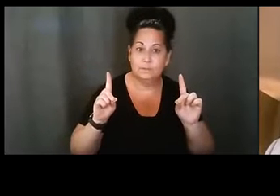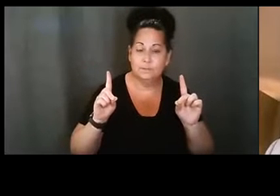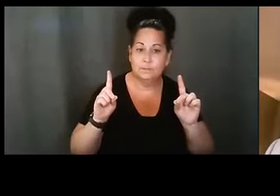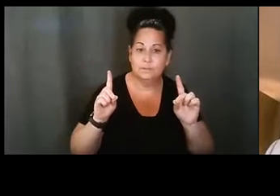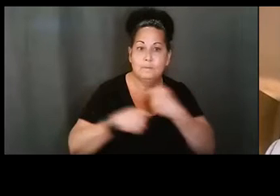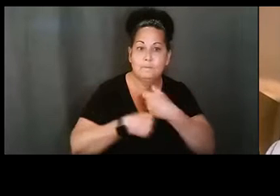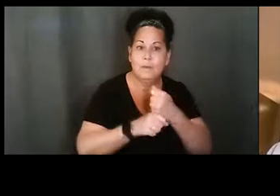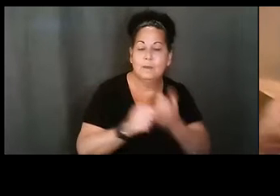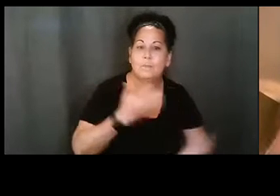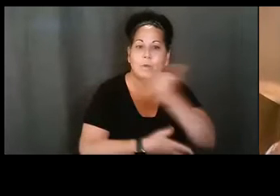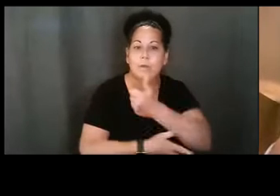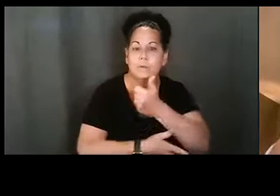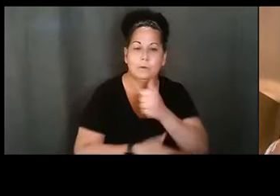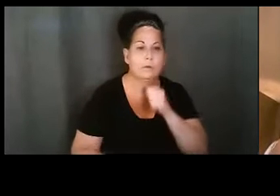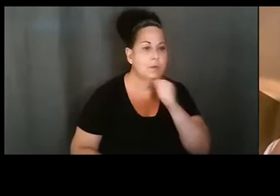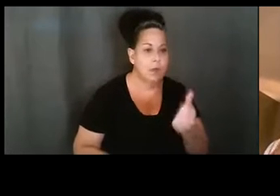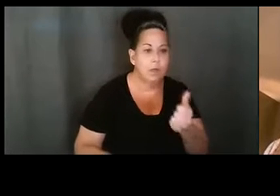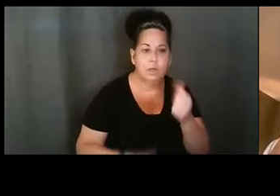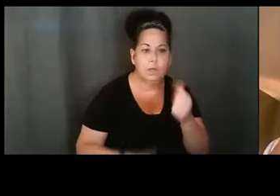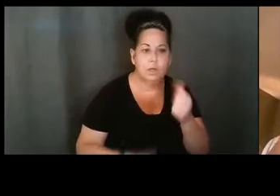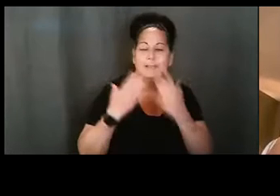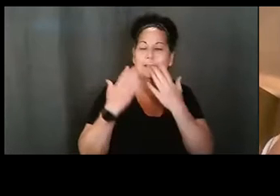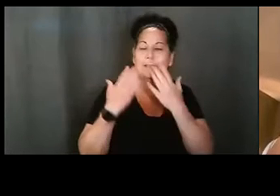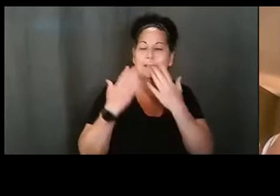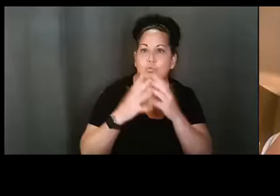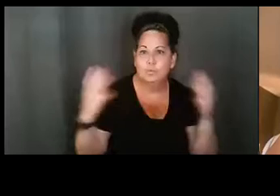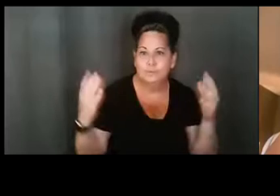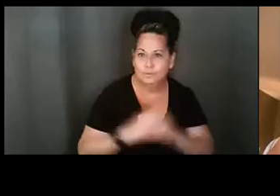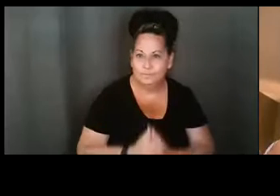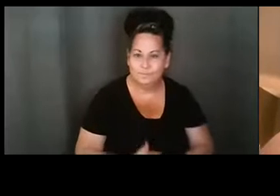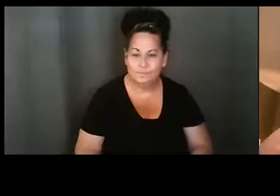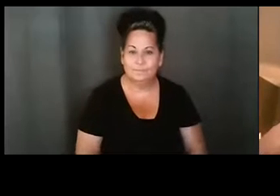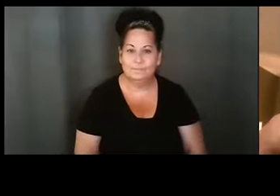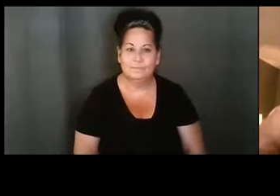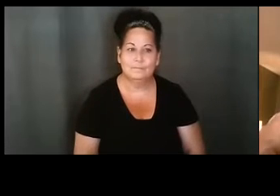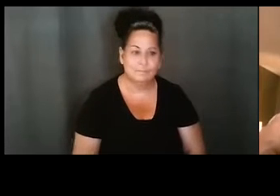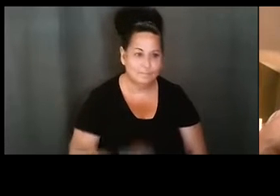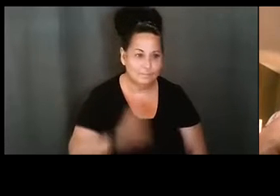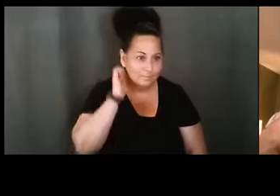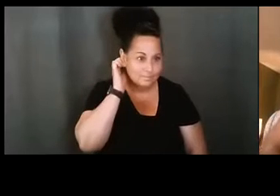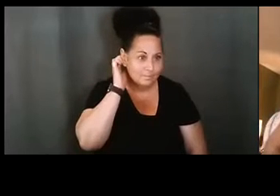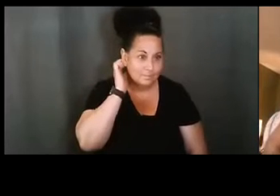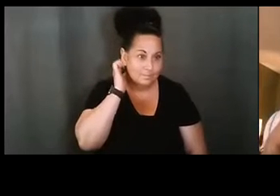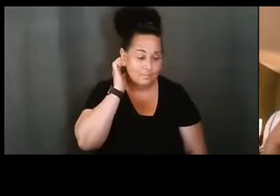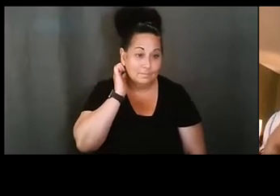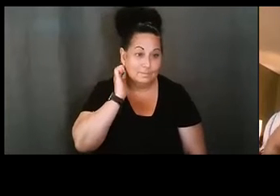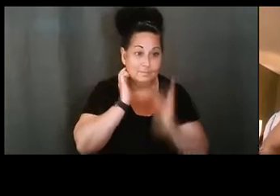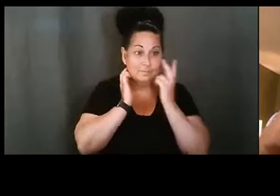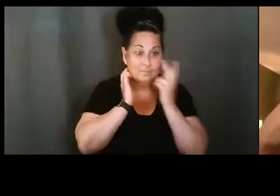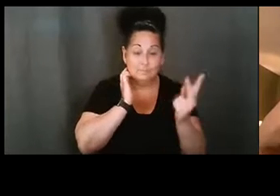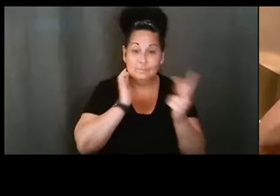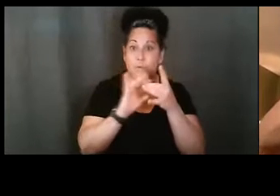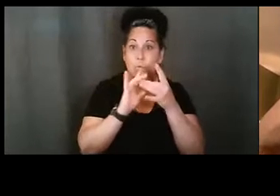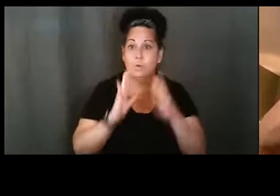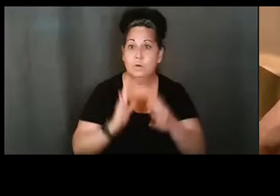option. Thank you all so much. Awesome. Thank you so much. I do see that our coordinator,